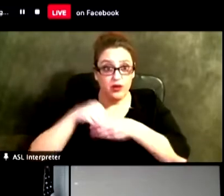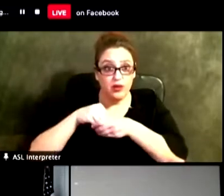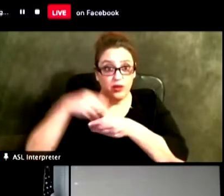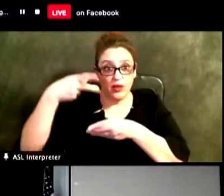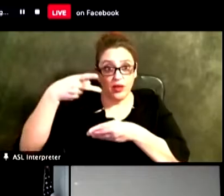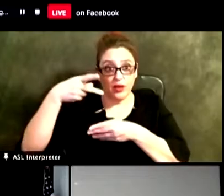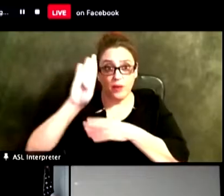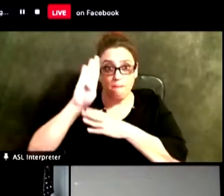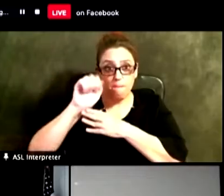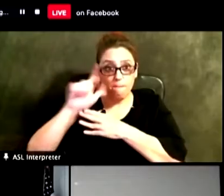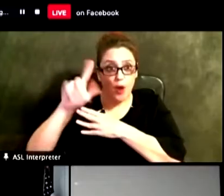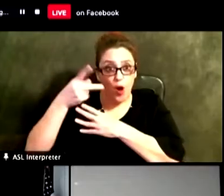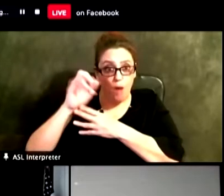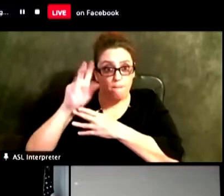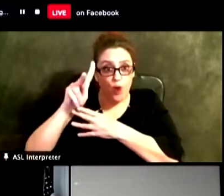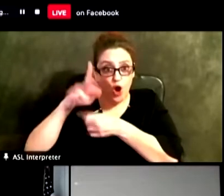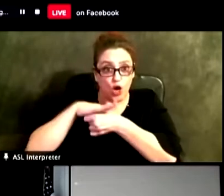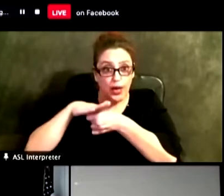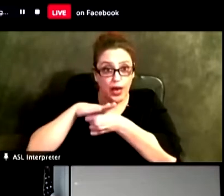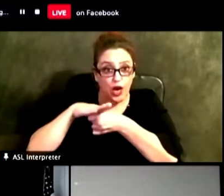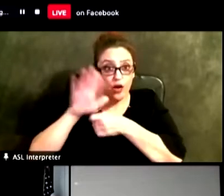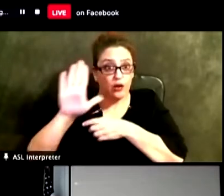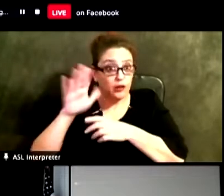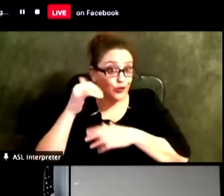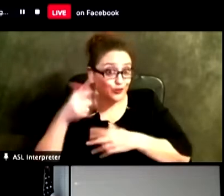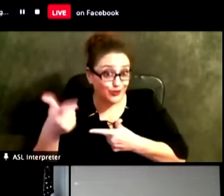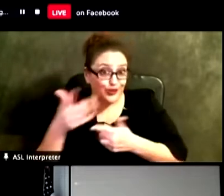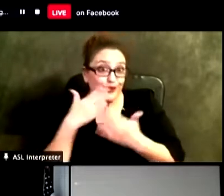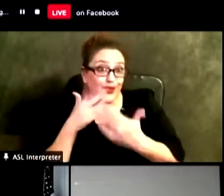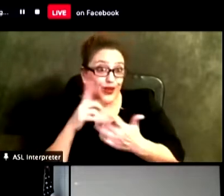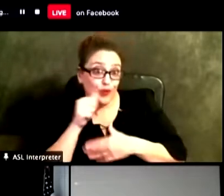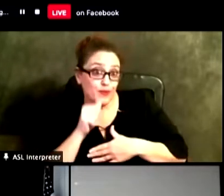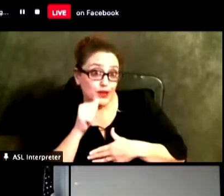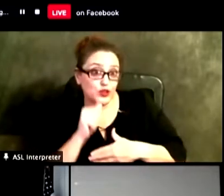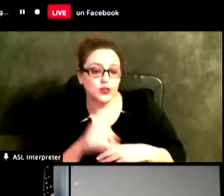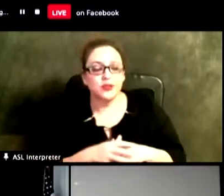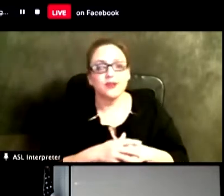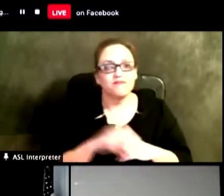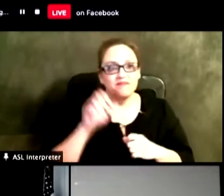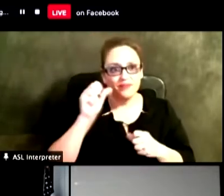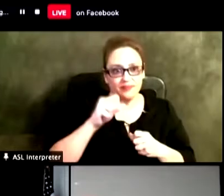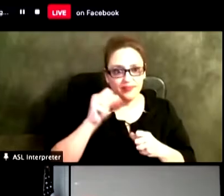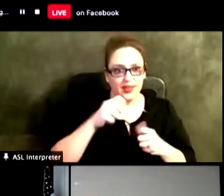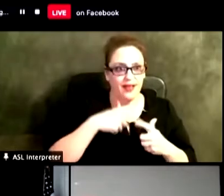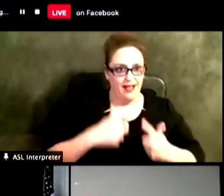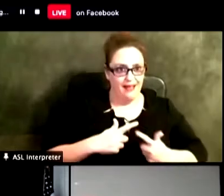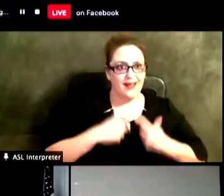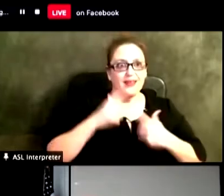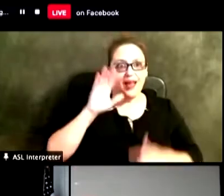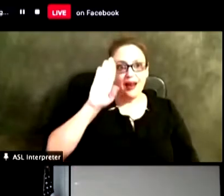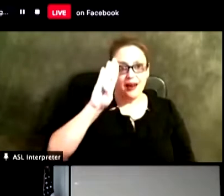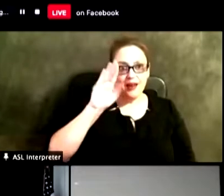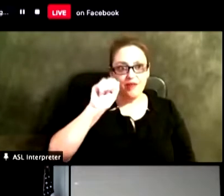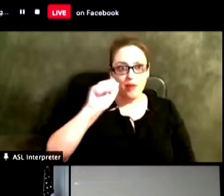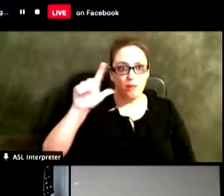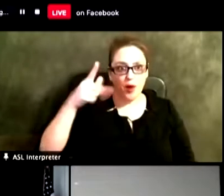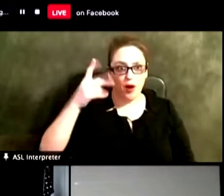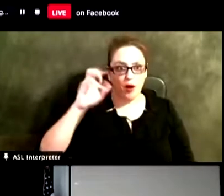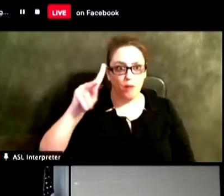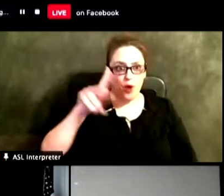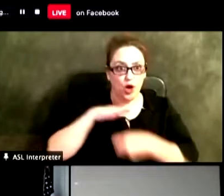Catherine, if you're there, please go ahead. Yes, I live, as you said, in the ballpark area. Our daughter was